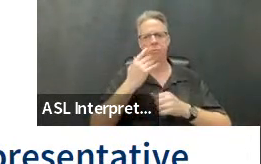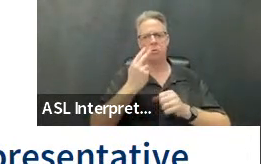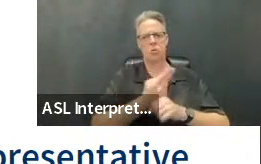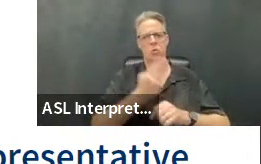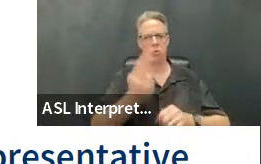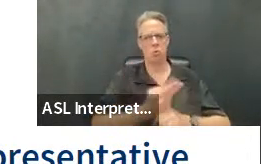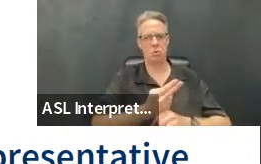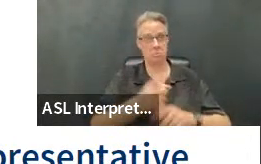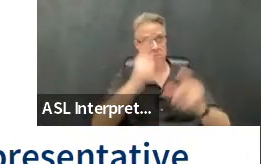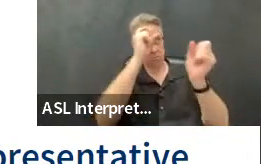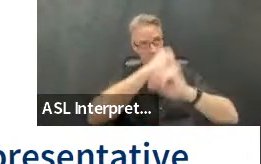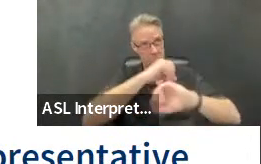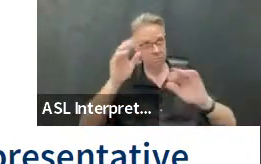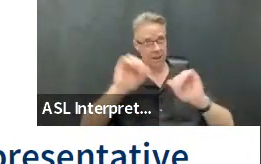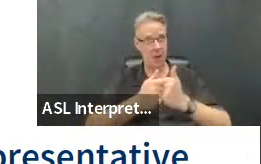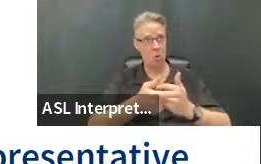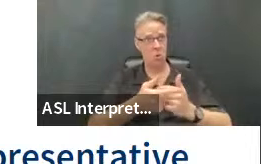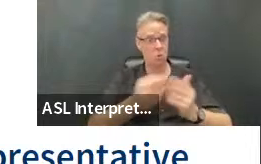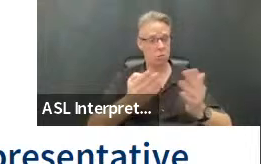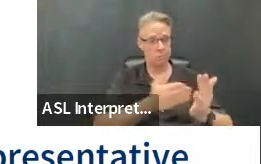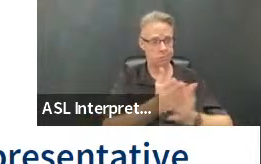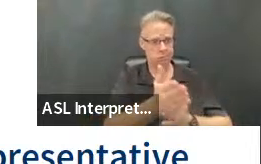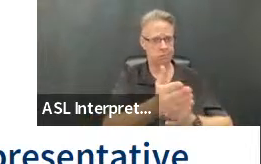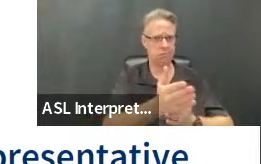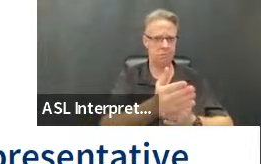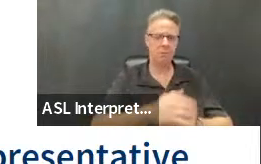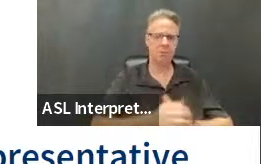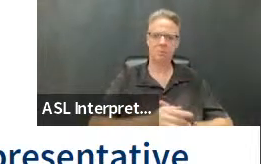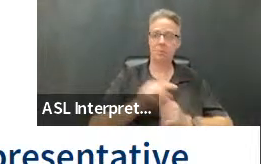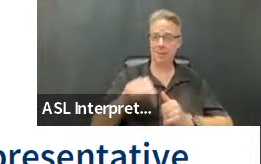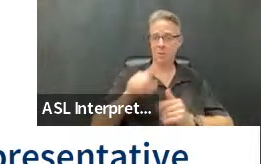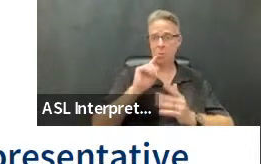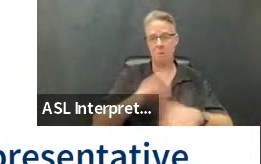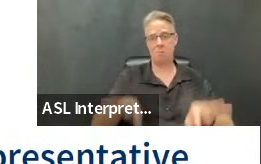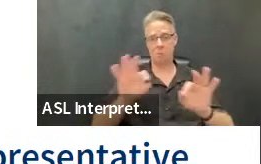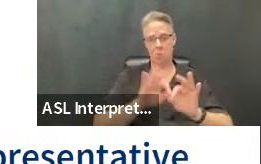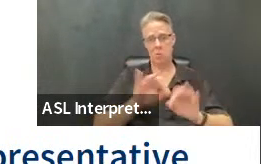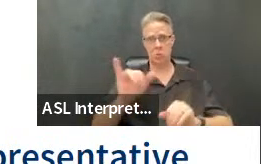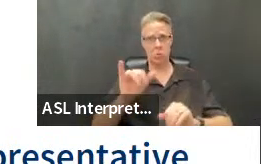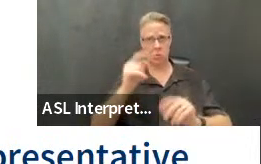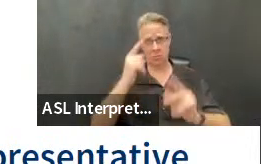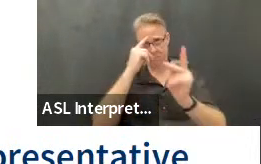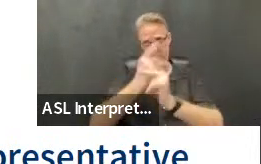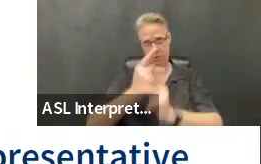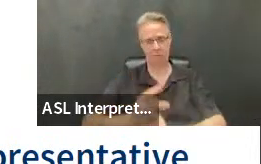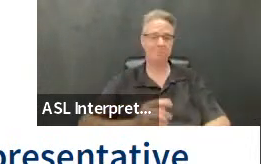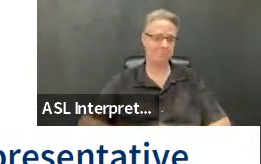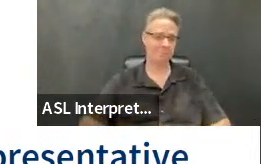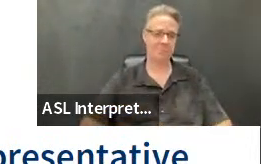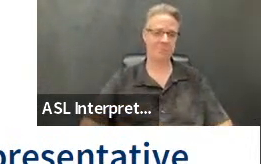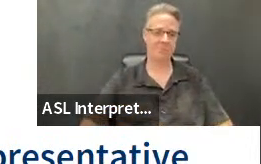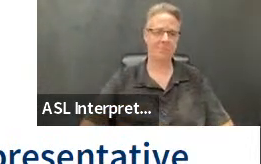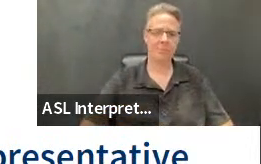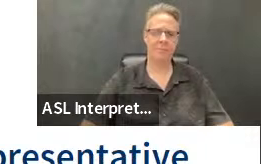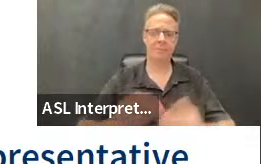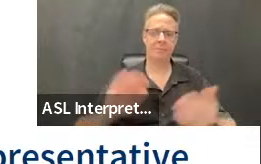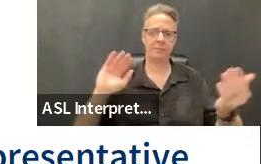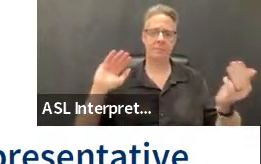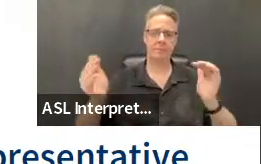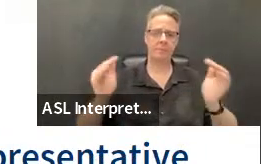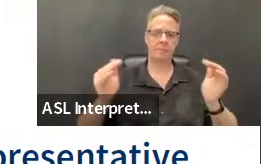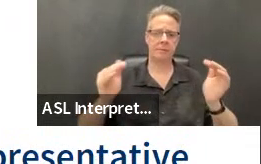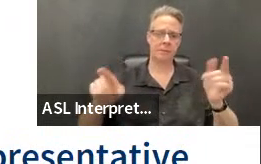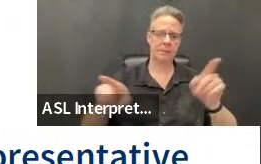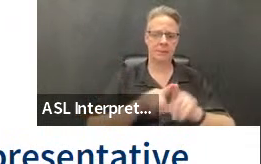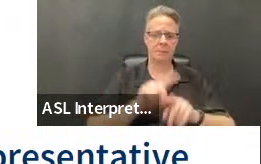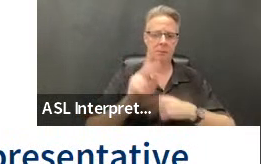we traverse a given area. So it matters here too. And then again, when we compare the same representative